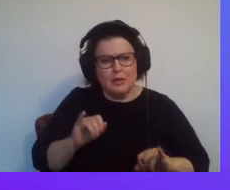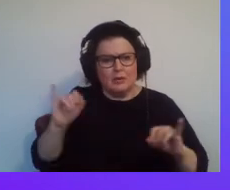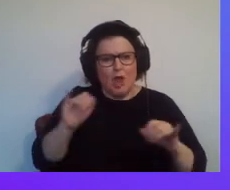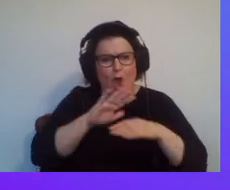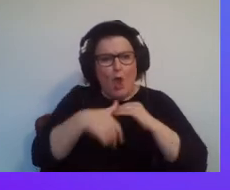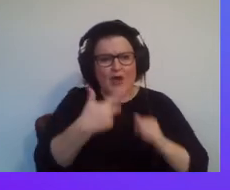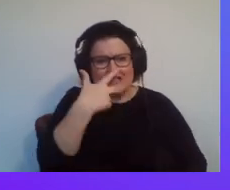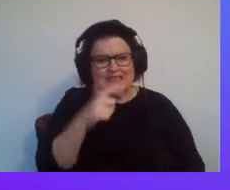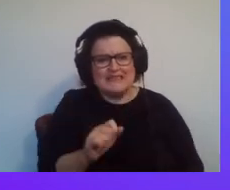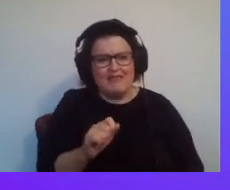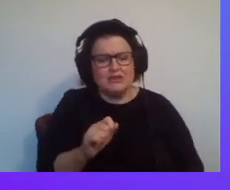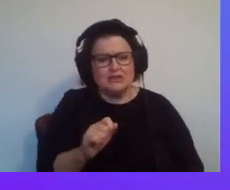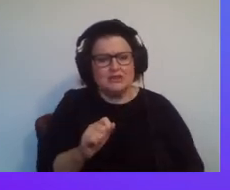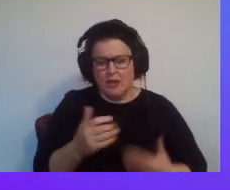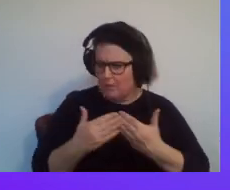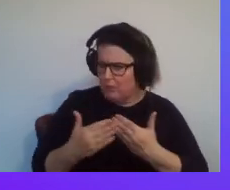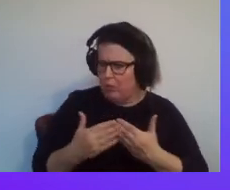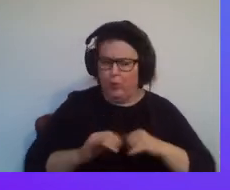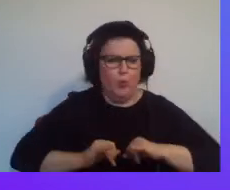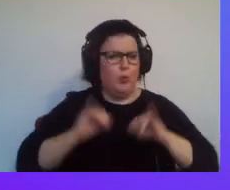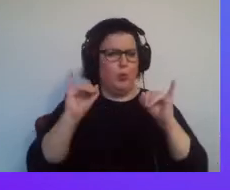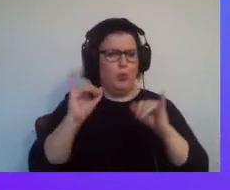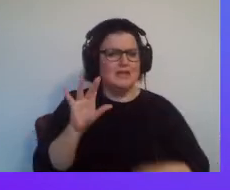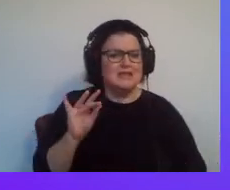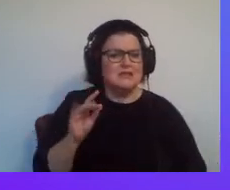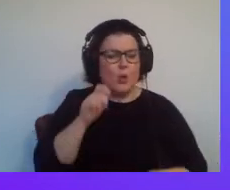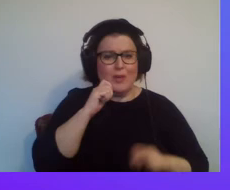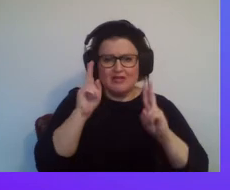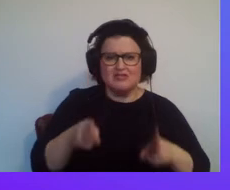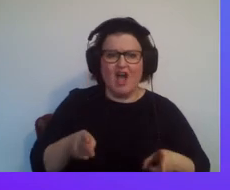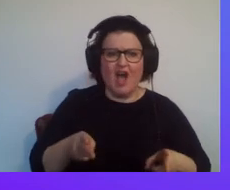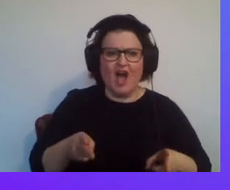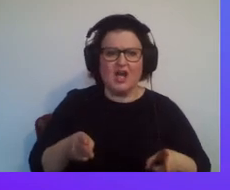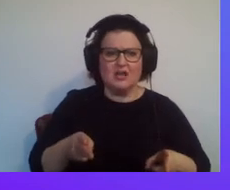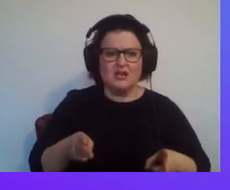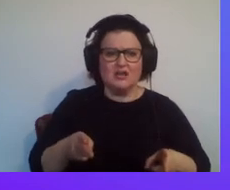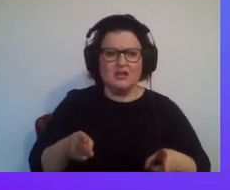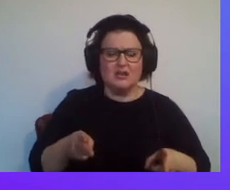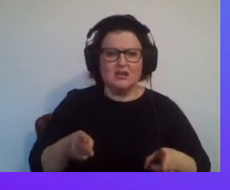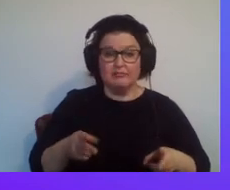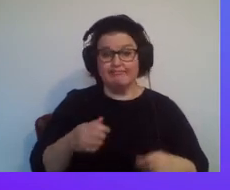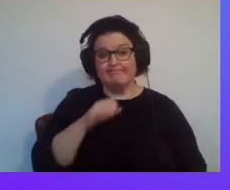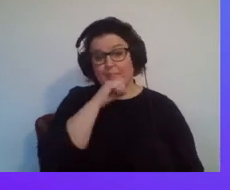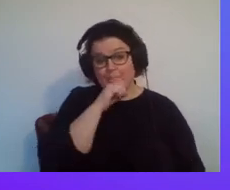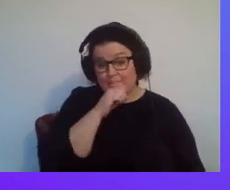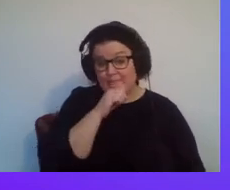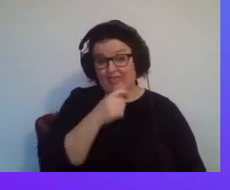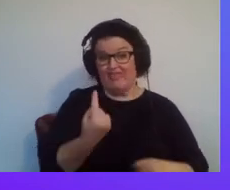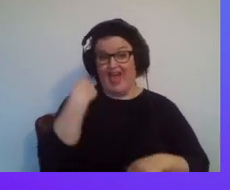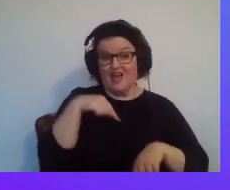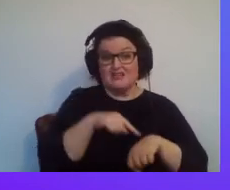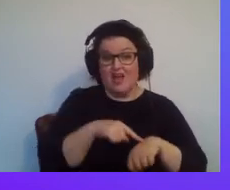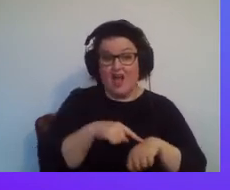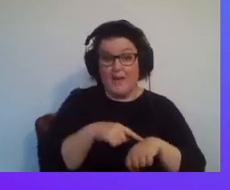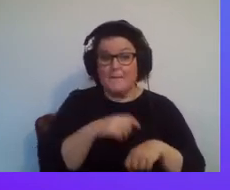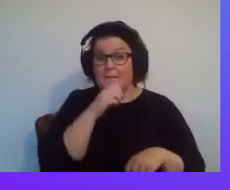70, were more likely to have severe disease and to die from the disease. In the first wave, men were much more likely to be diagnosed